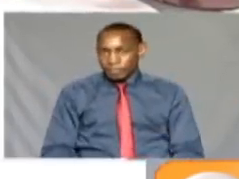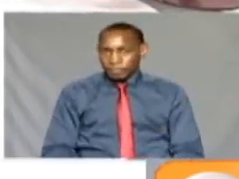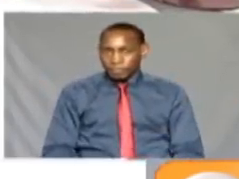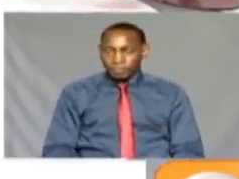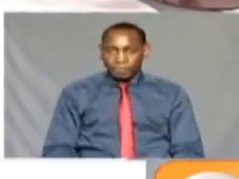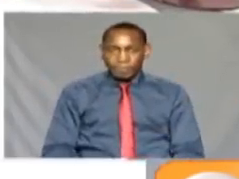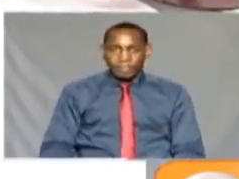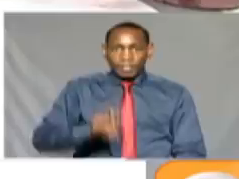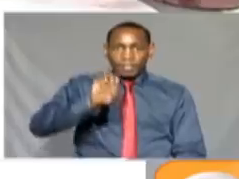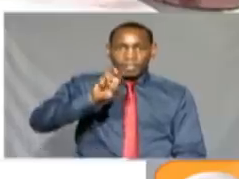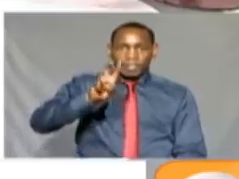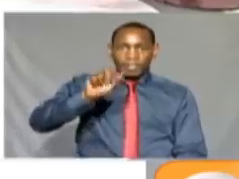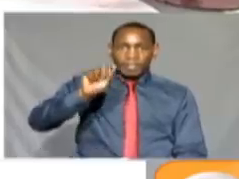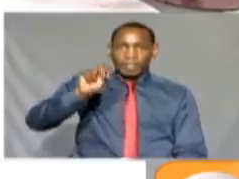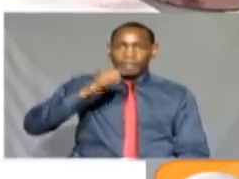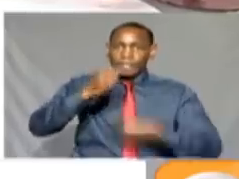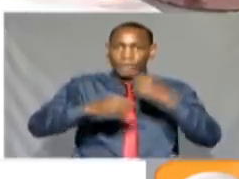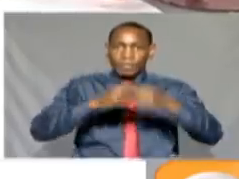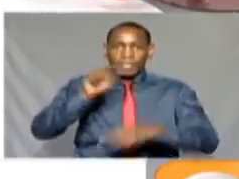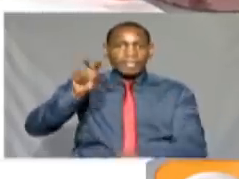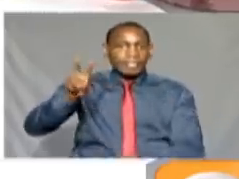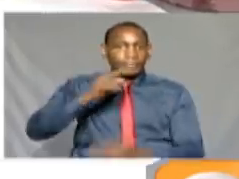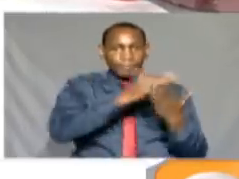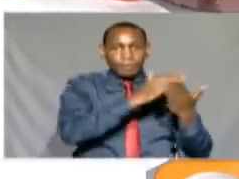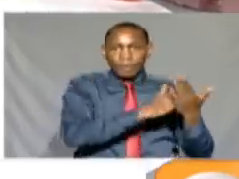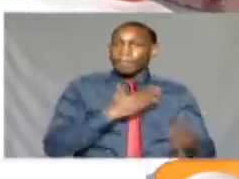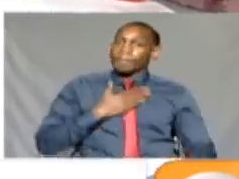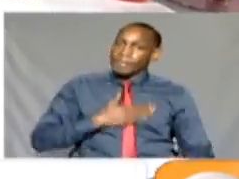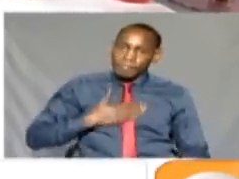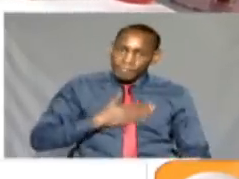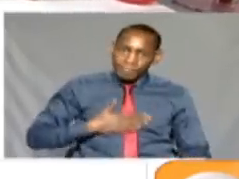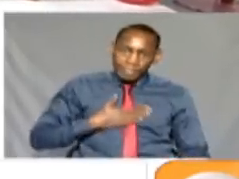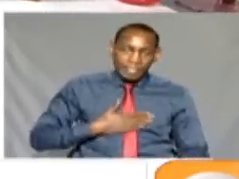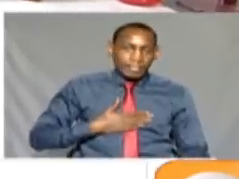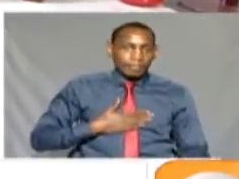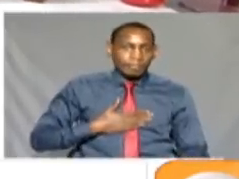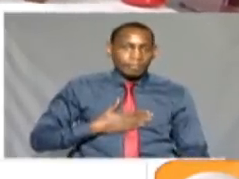Evans, bado niko kwa TV, eh? Bado niko kwa TV, please.